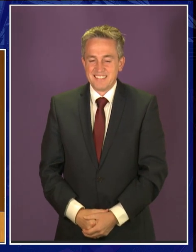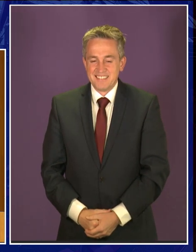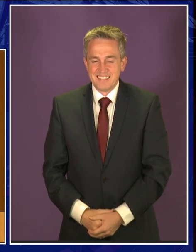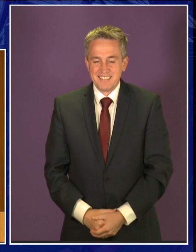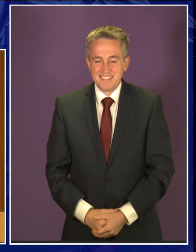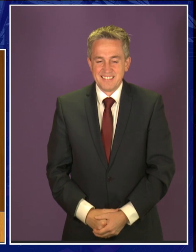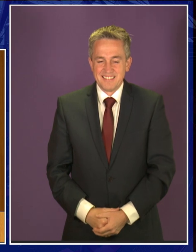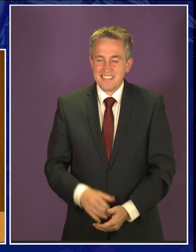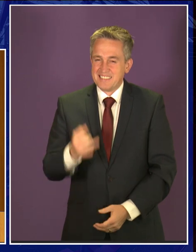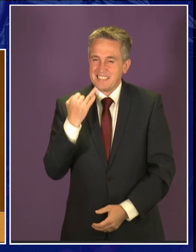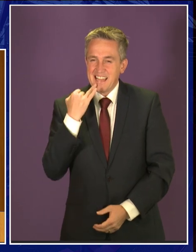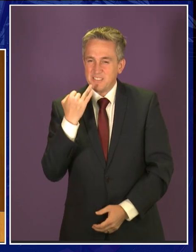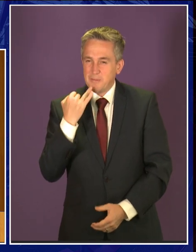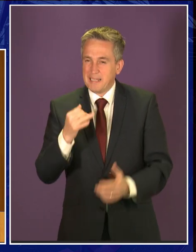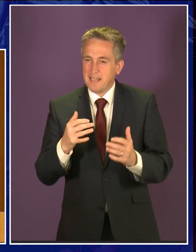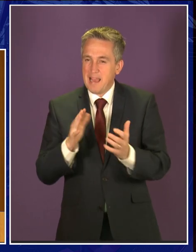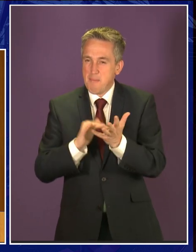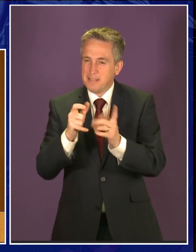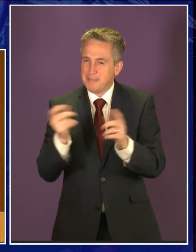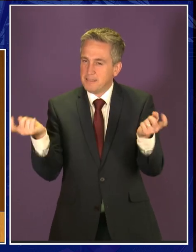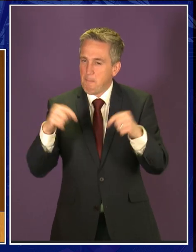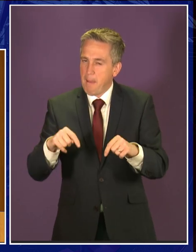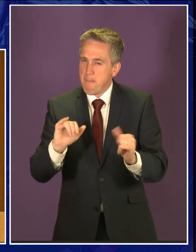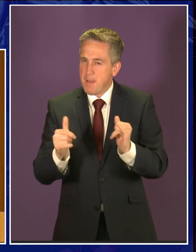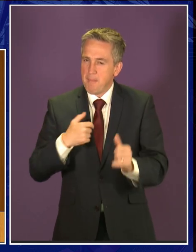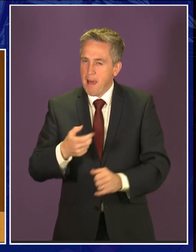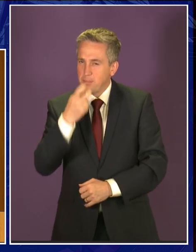we sit next week, I'm so tempted.